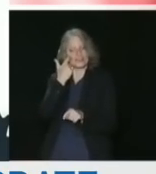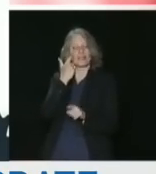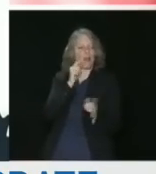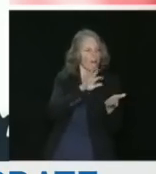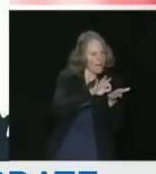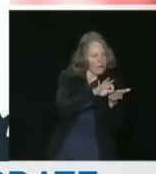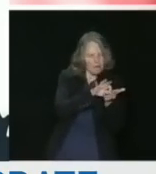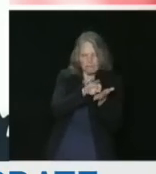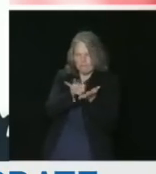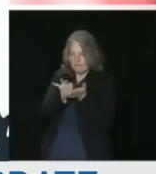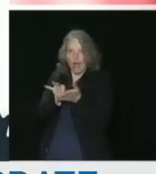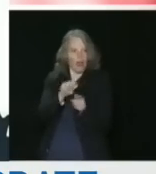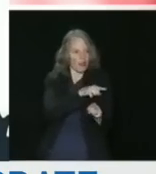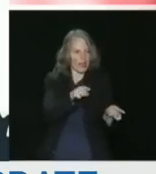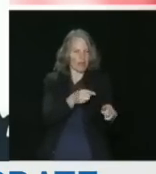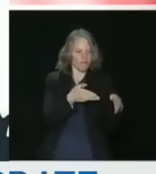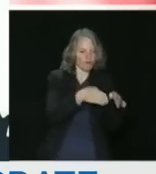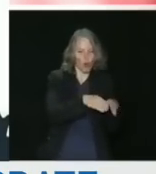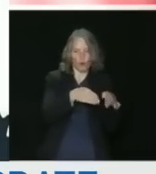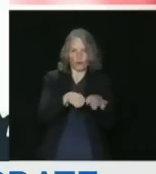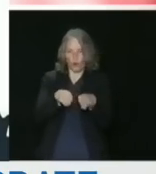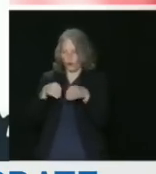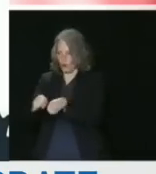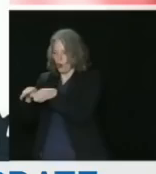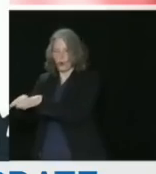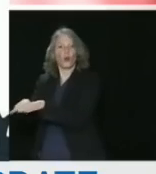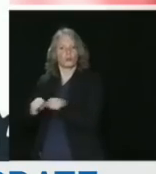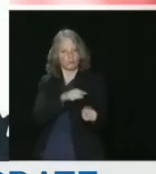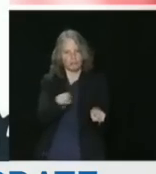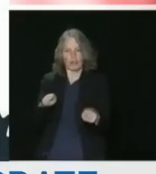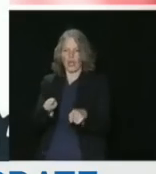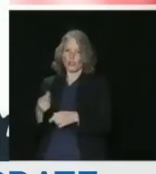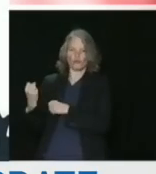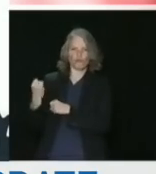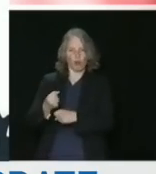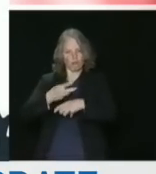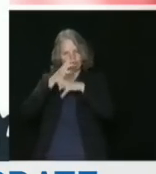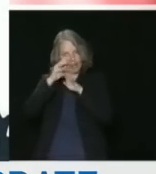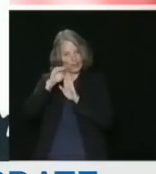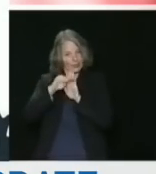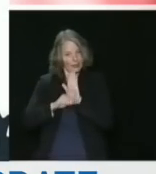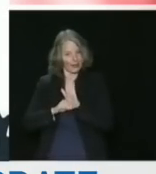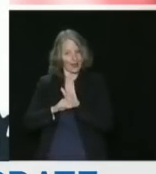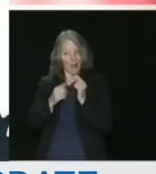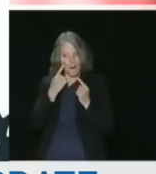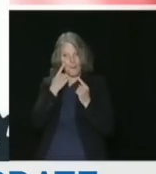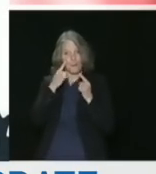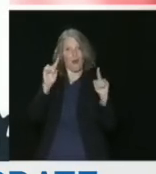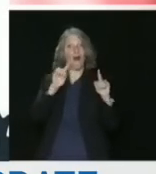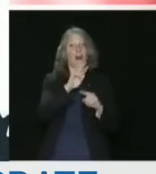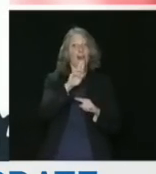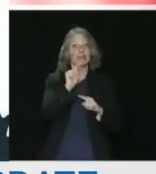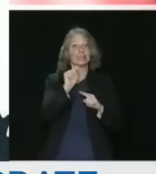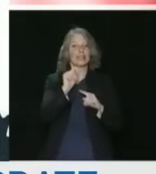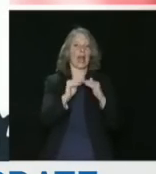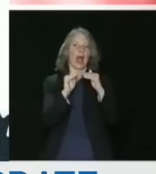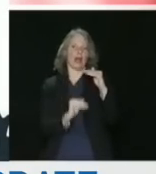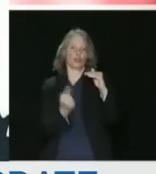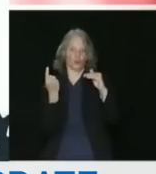the implementation of restrictions in heavily impacted areas of Canada, the national RT has finally dipped below 1.